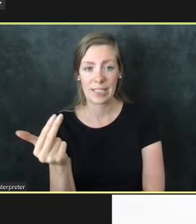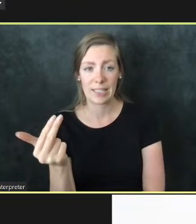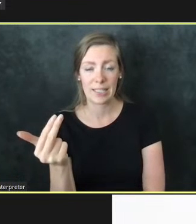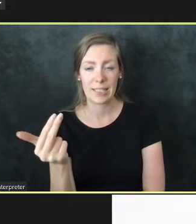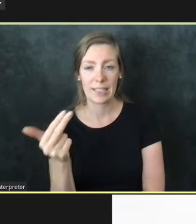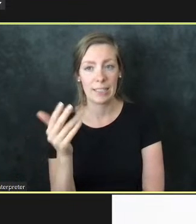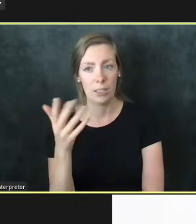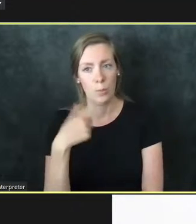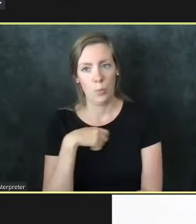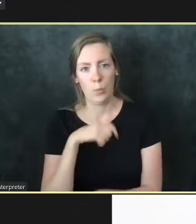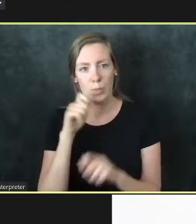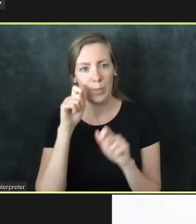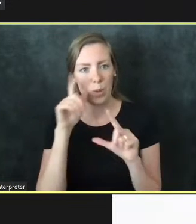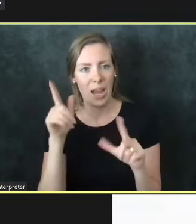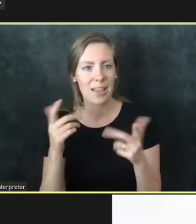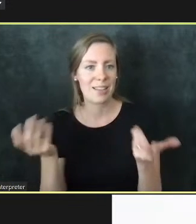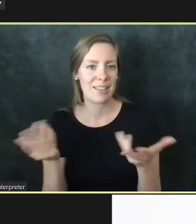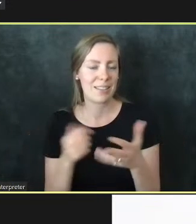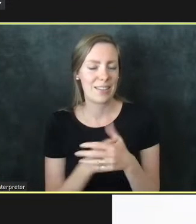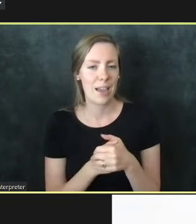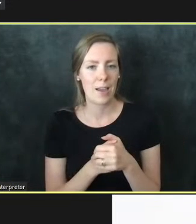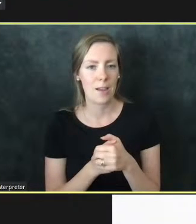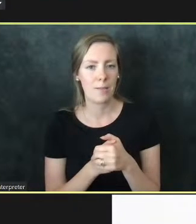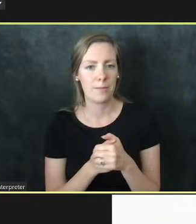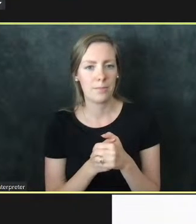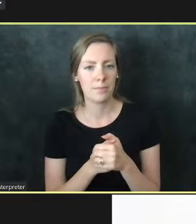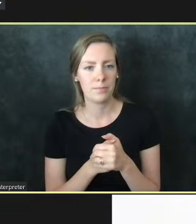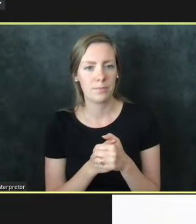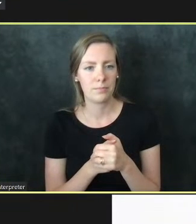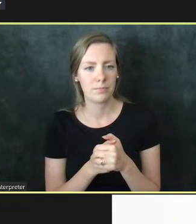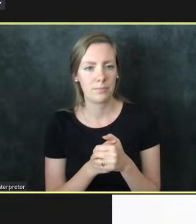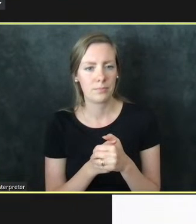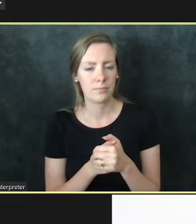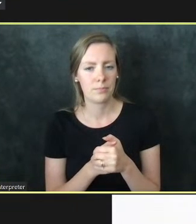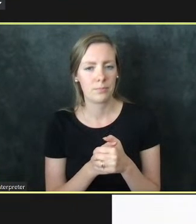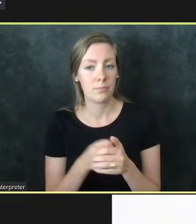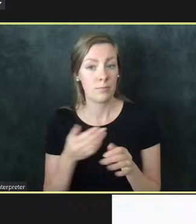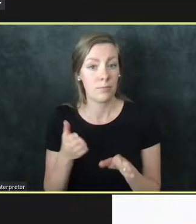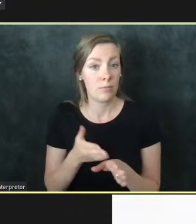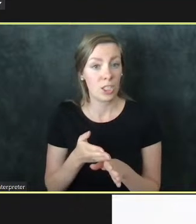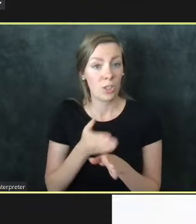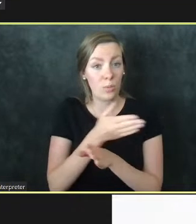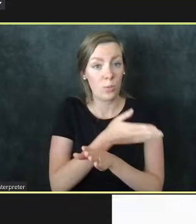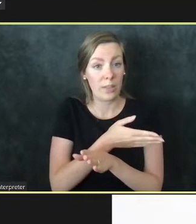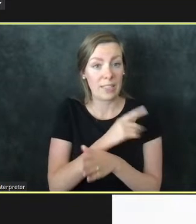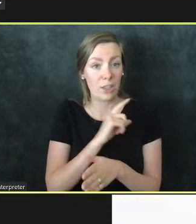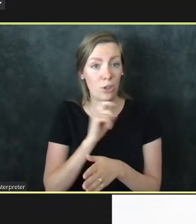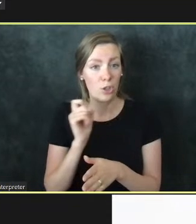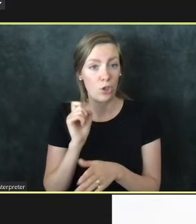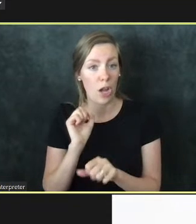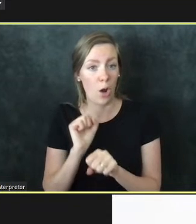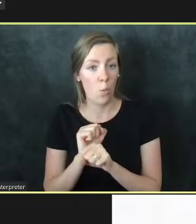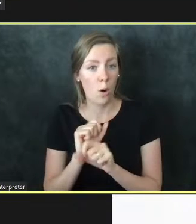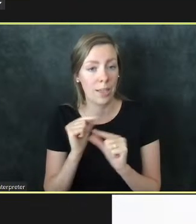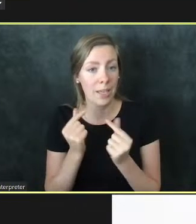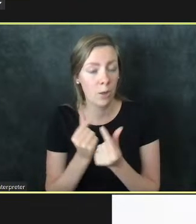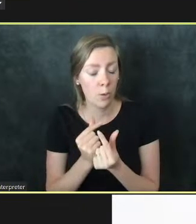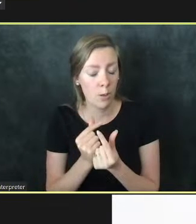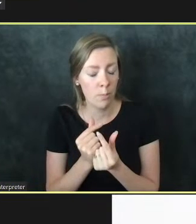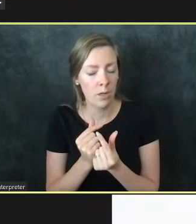¿verdad? Estaba un poco sorprendido que hicieron esto. Ha